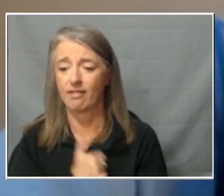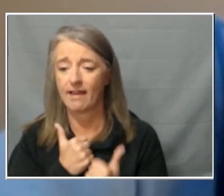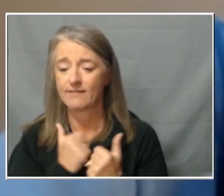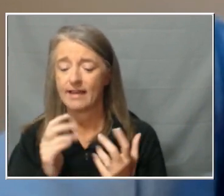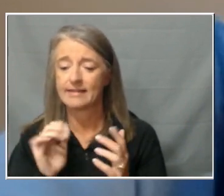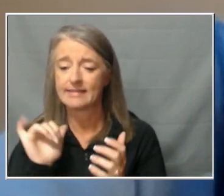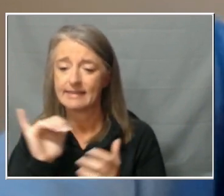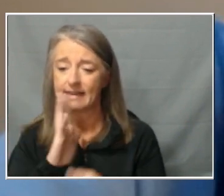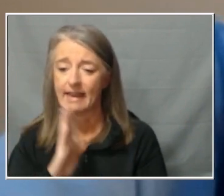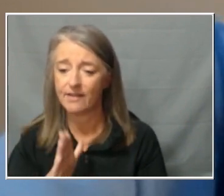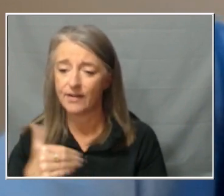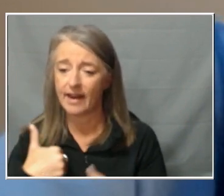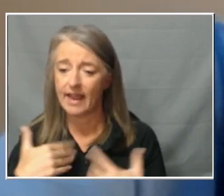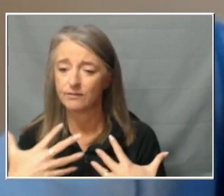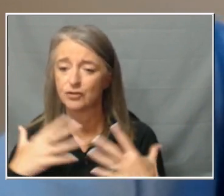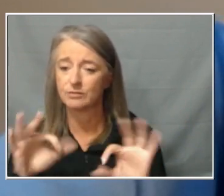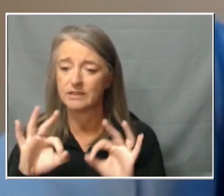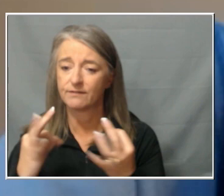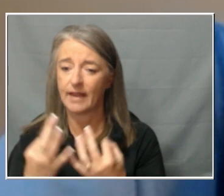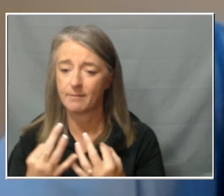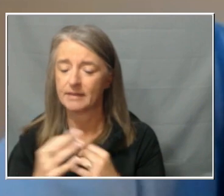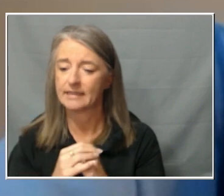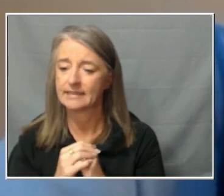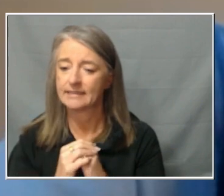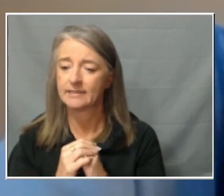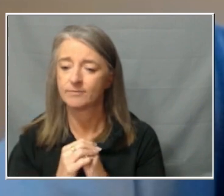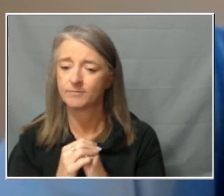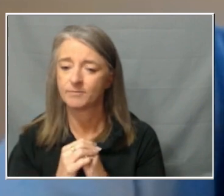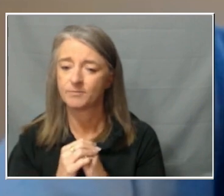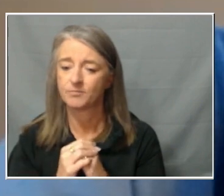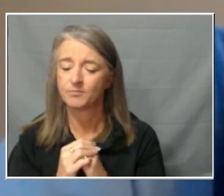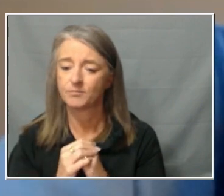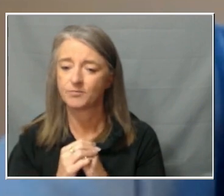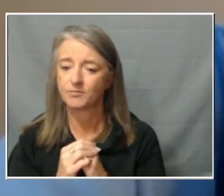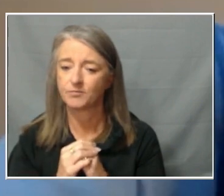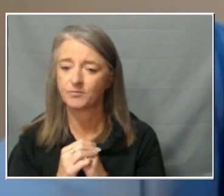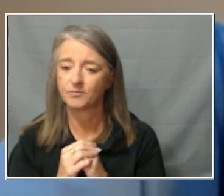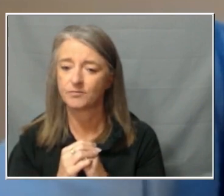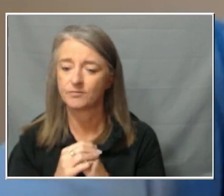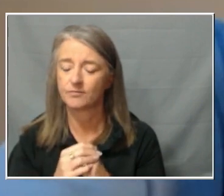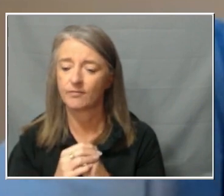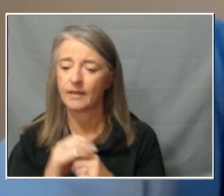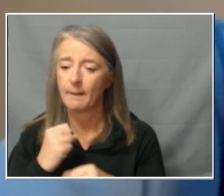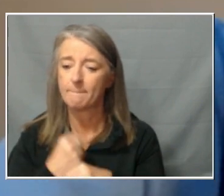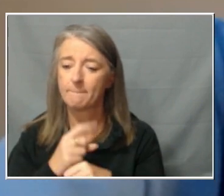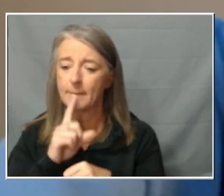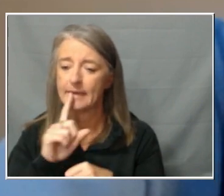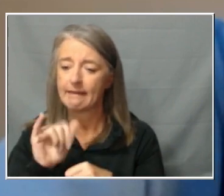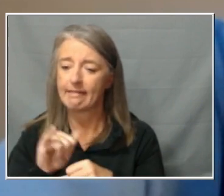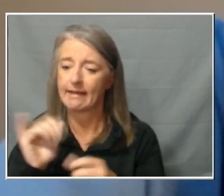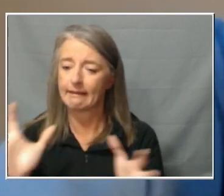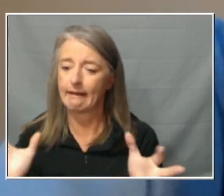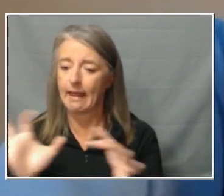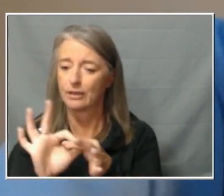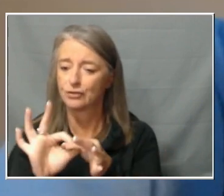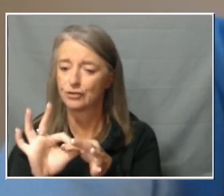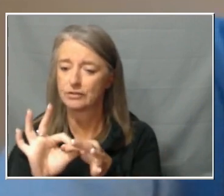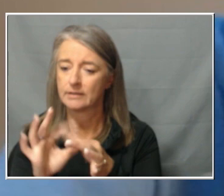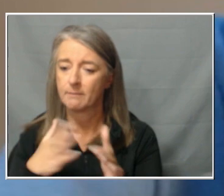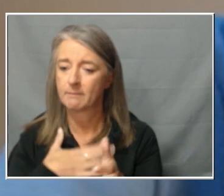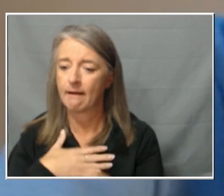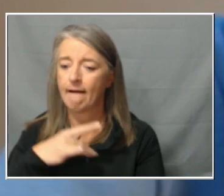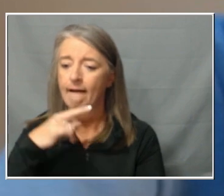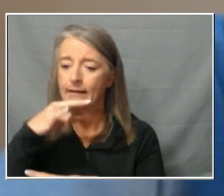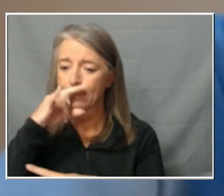never have too much family. And so that, you know, just making that connection and just my kids